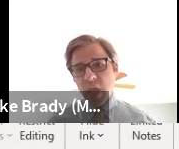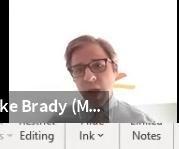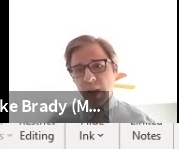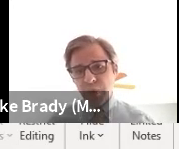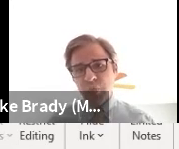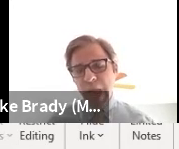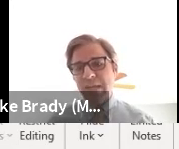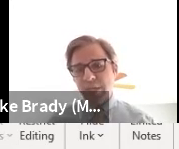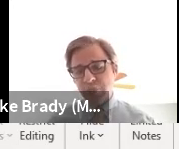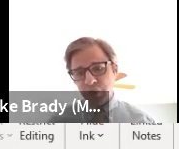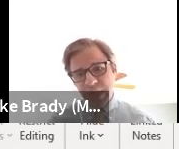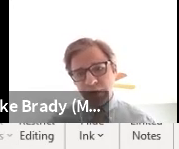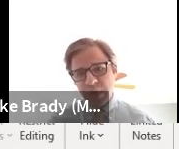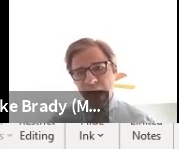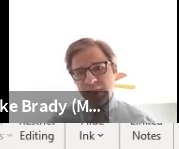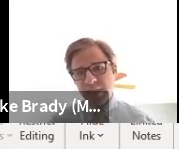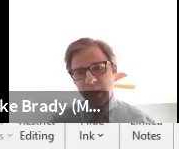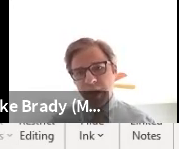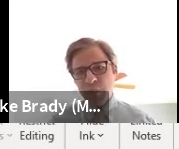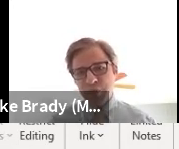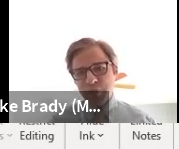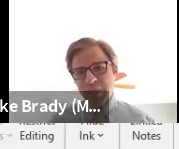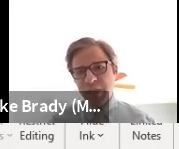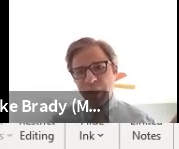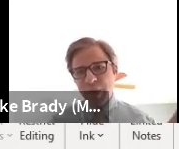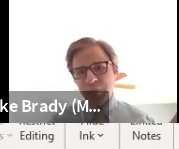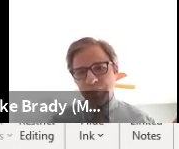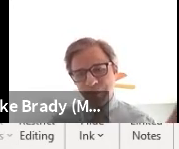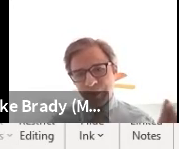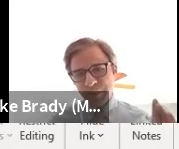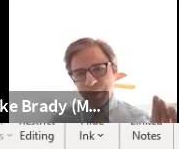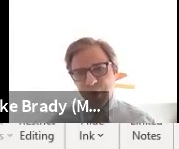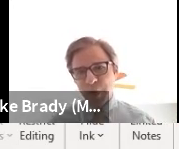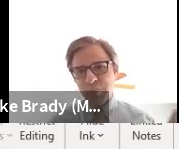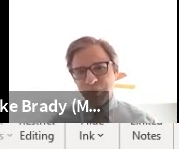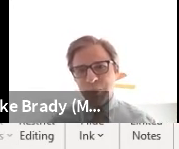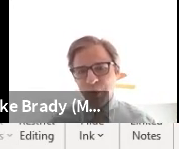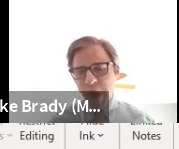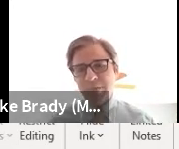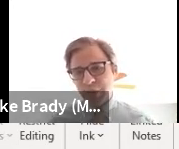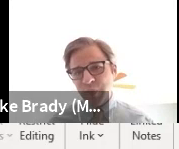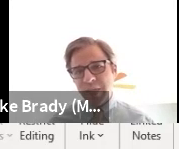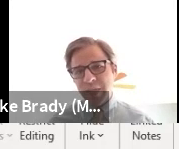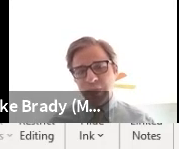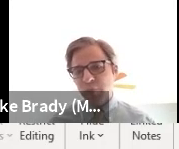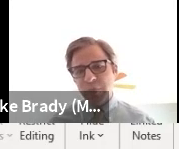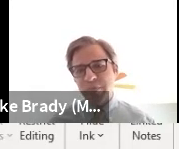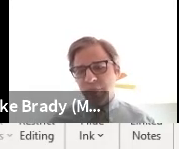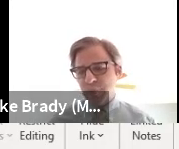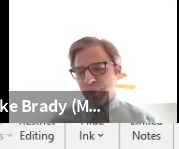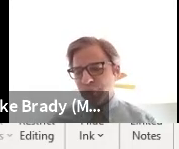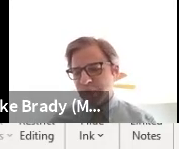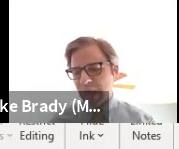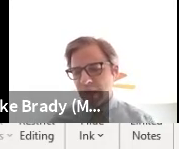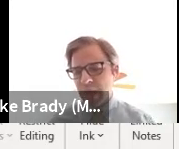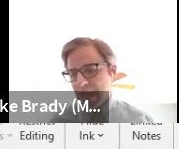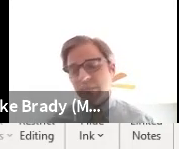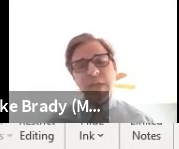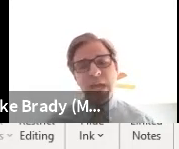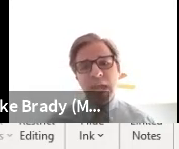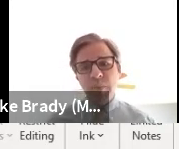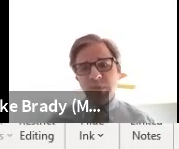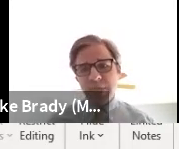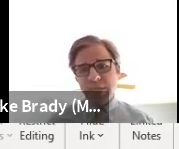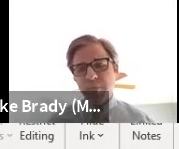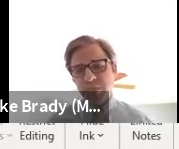perhaps should, you know, add additional staff capacity. But just thinking about, you know, practically speaking, if this person was